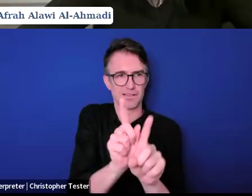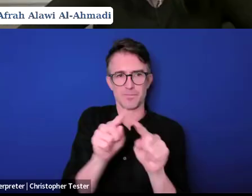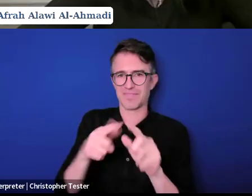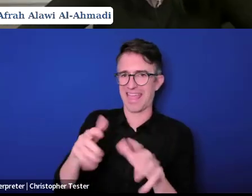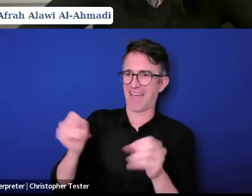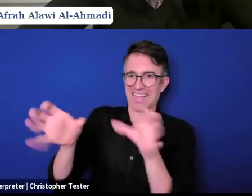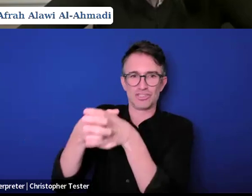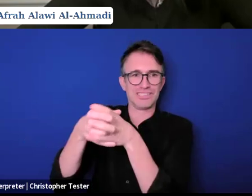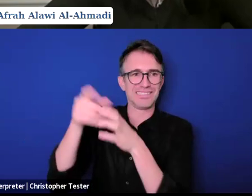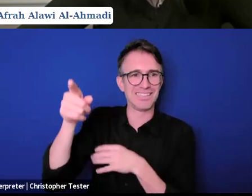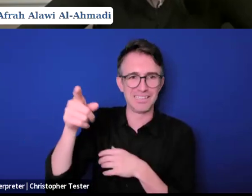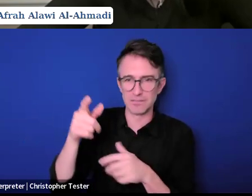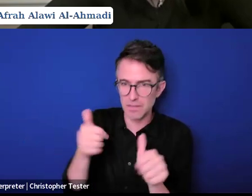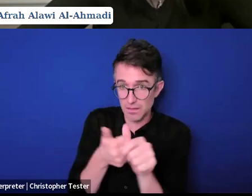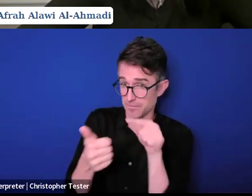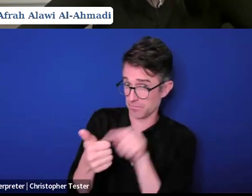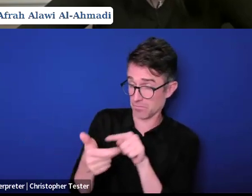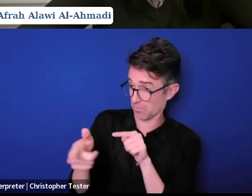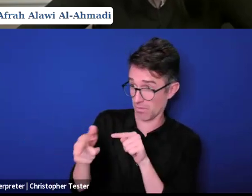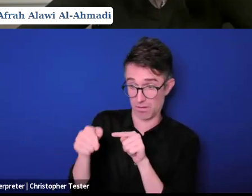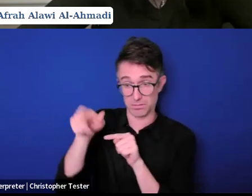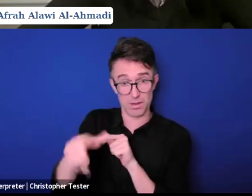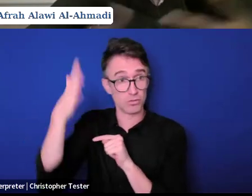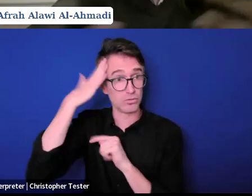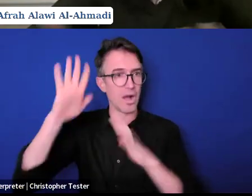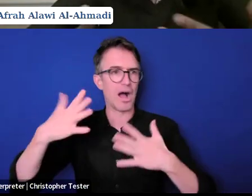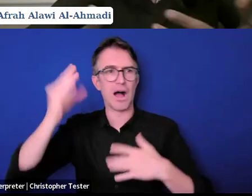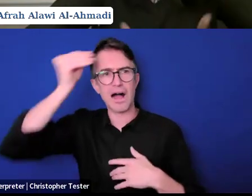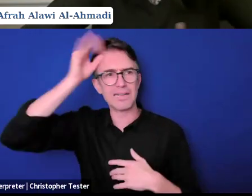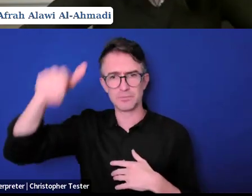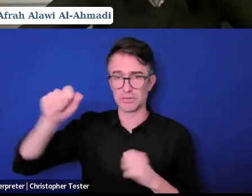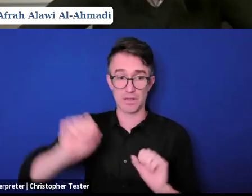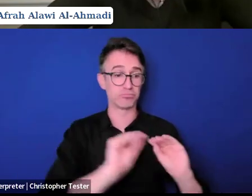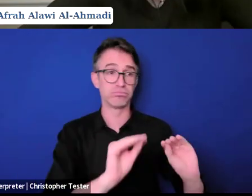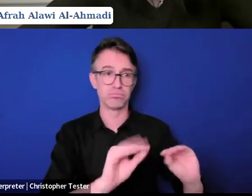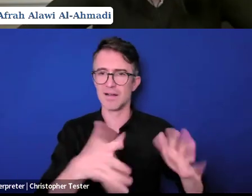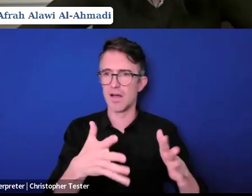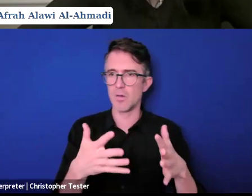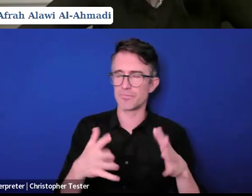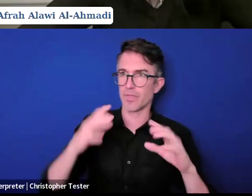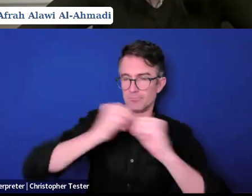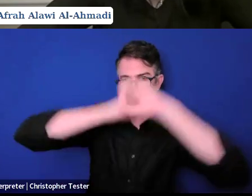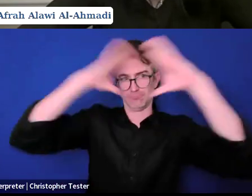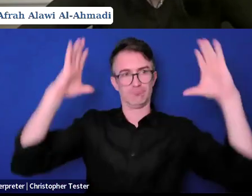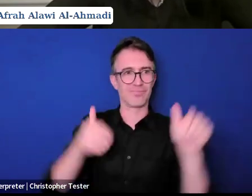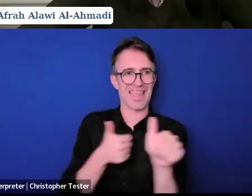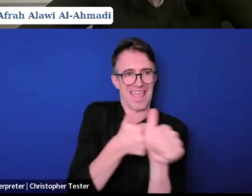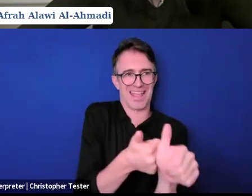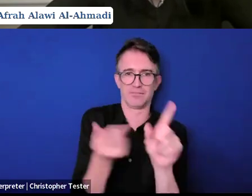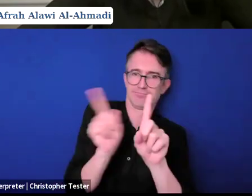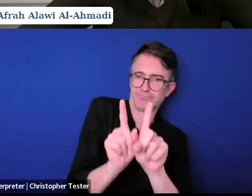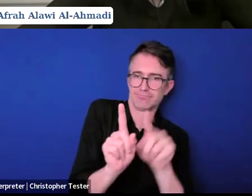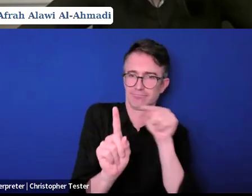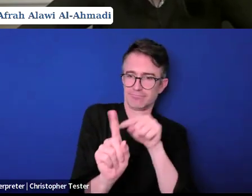the presentations, there are good examples, there are evidence out there, and it's important to facilitate that cross-learning and